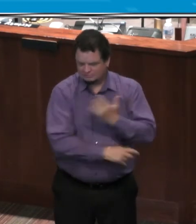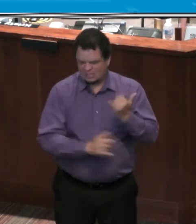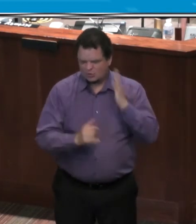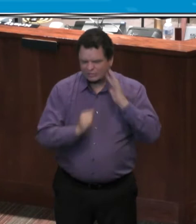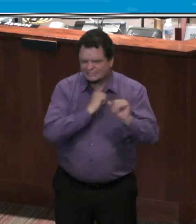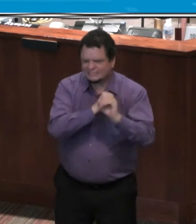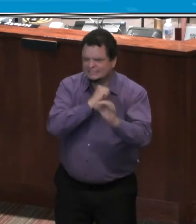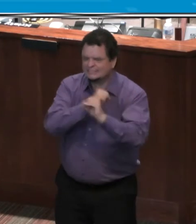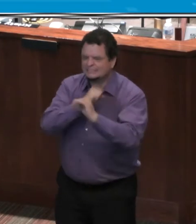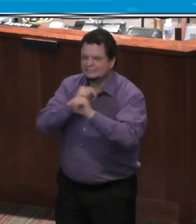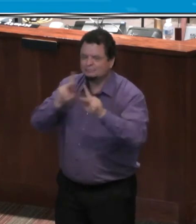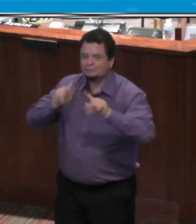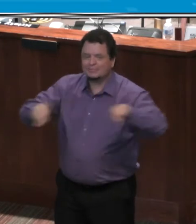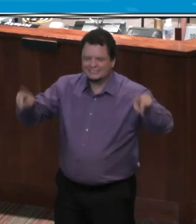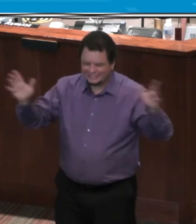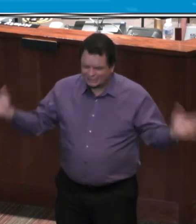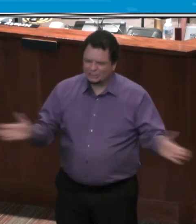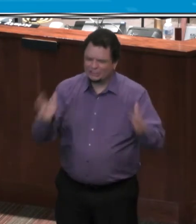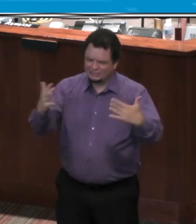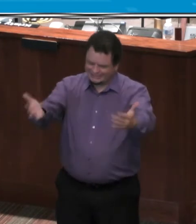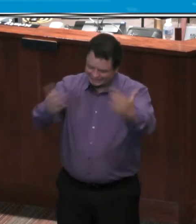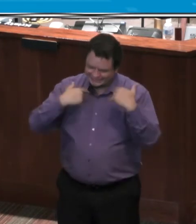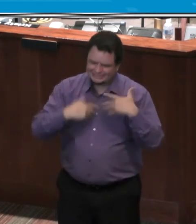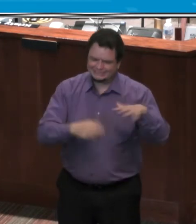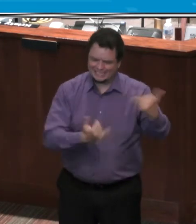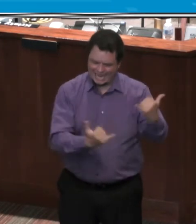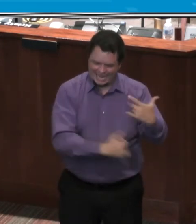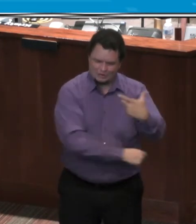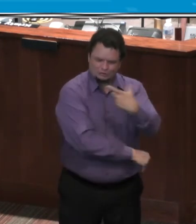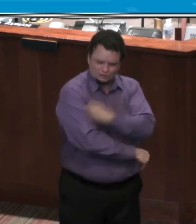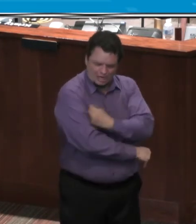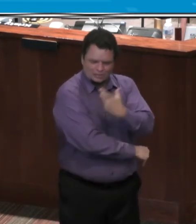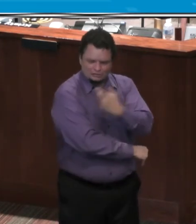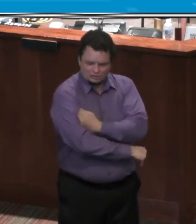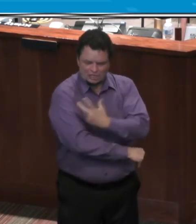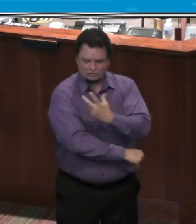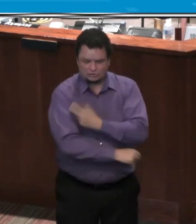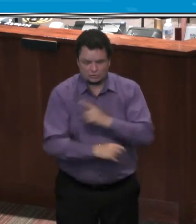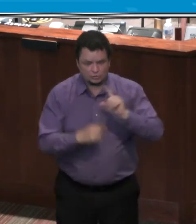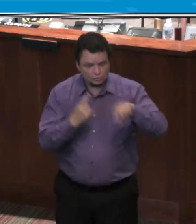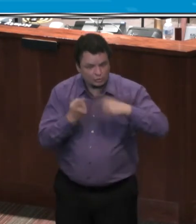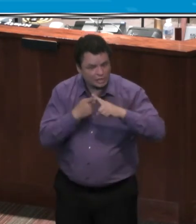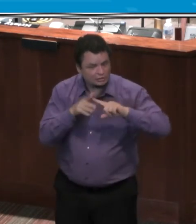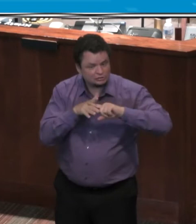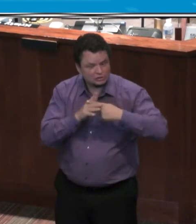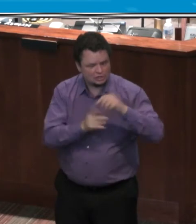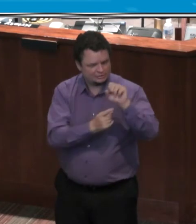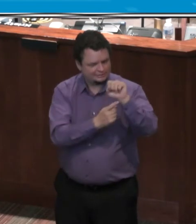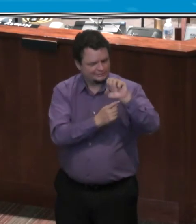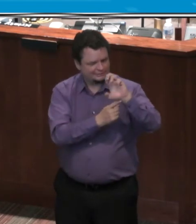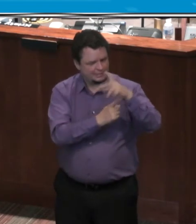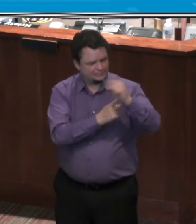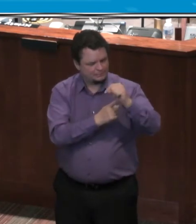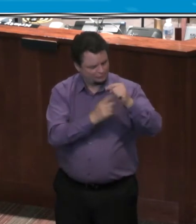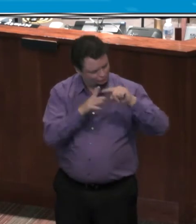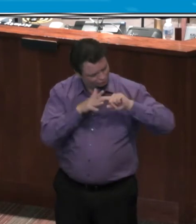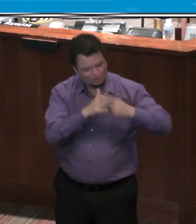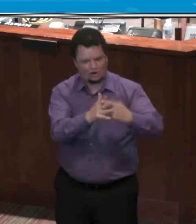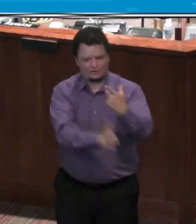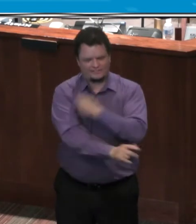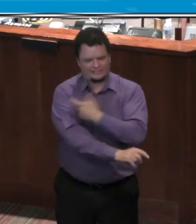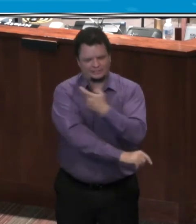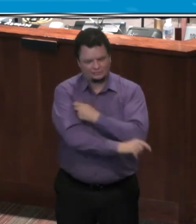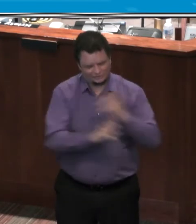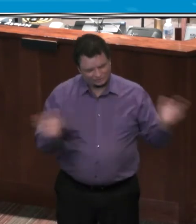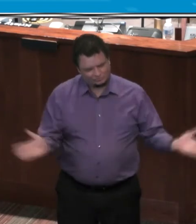folks to get their flu vaccinations starting in September. So more to come on that. I think that you all